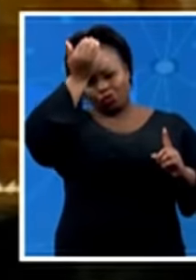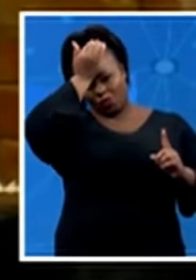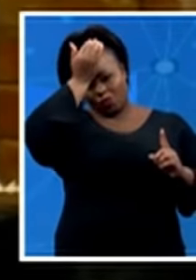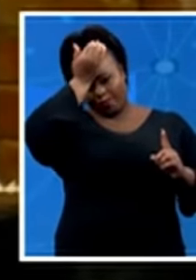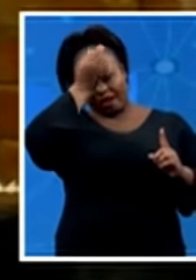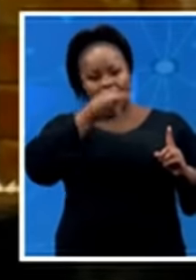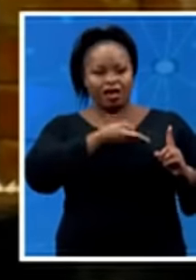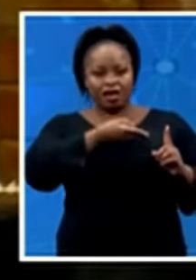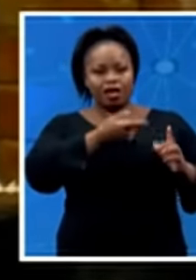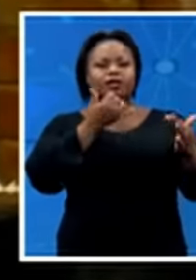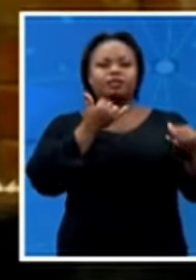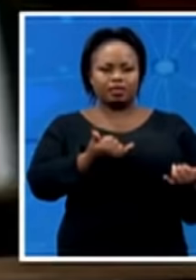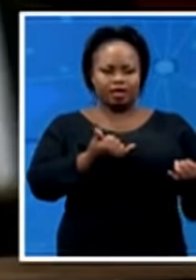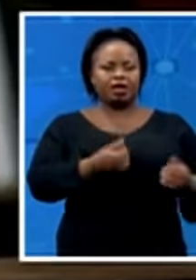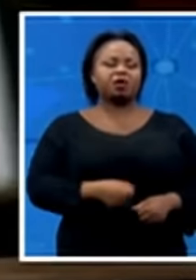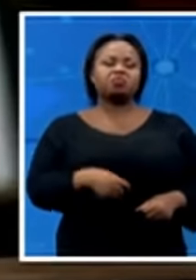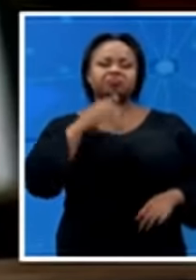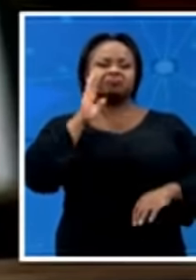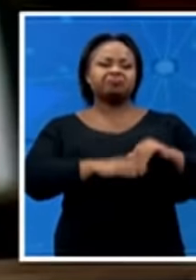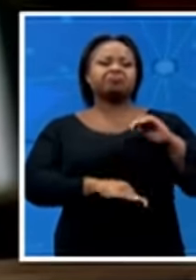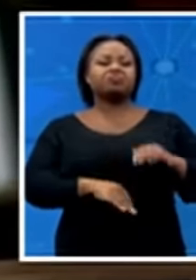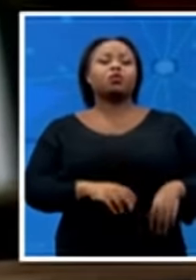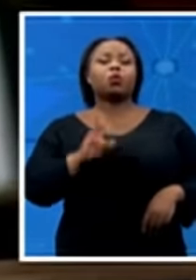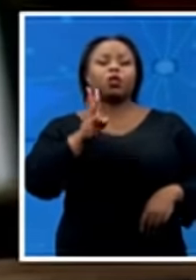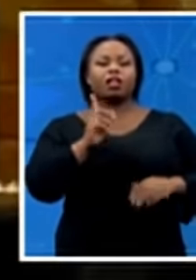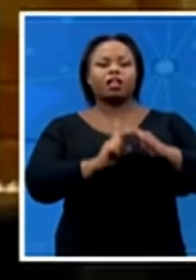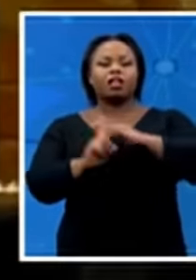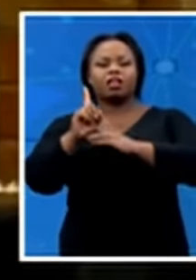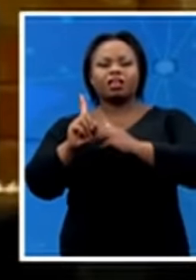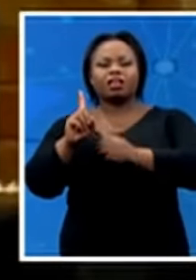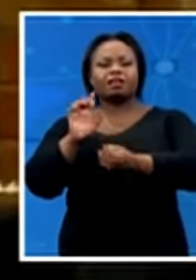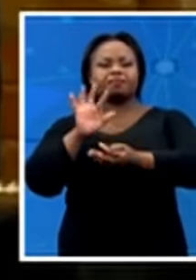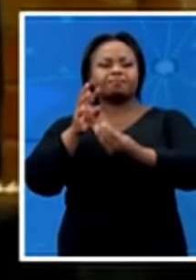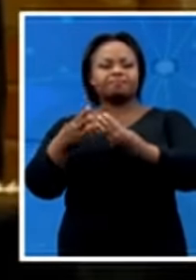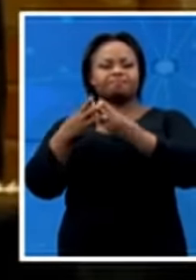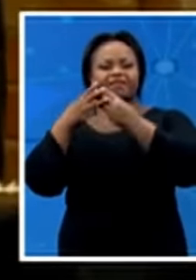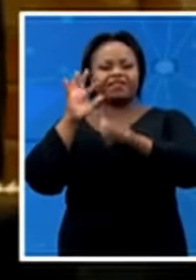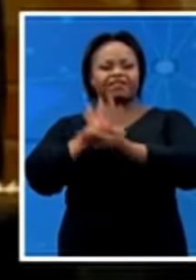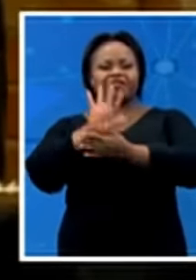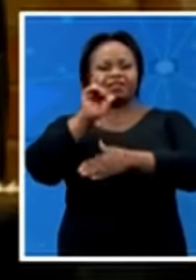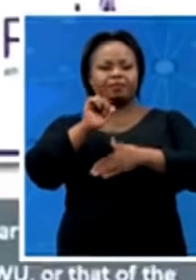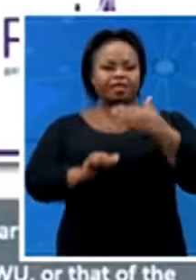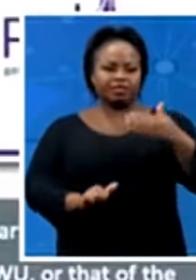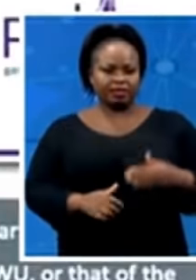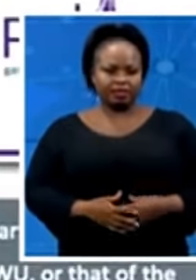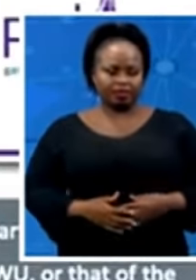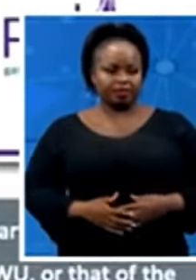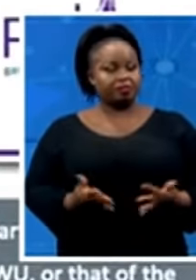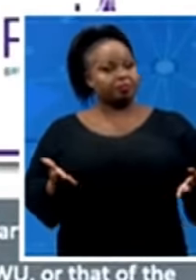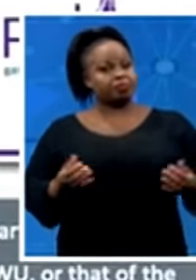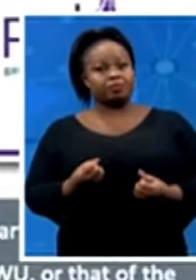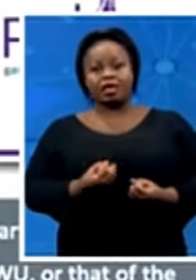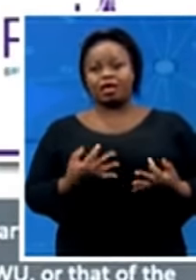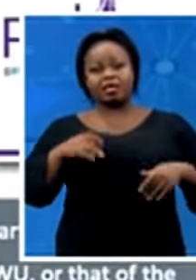undergo 15 months imprisonment. An unprecedented judgment that will be talked about for years to come. A panel